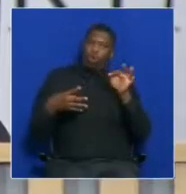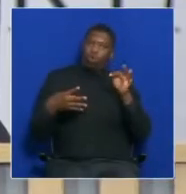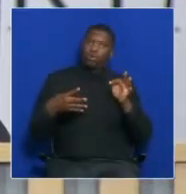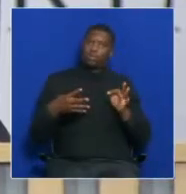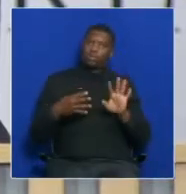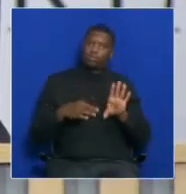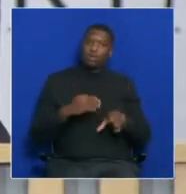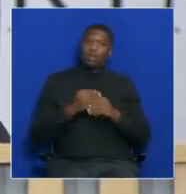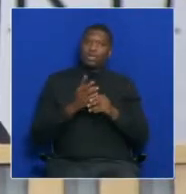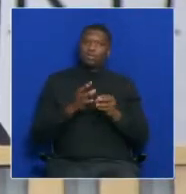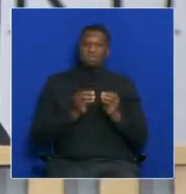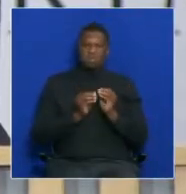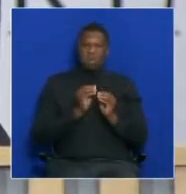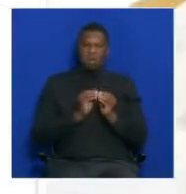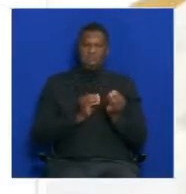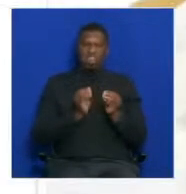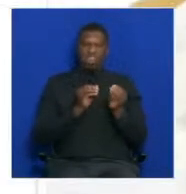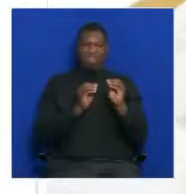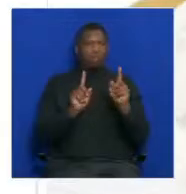manipulated.